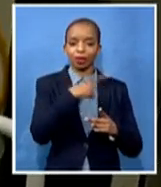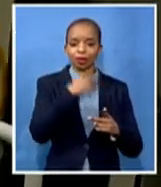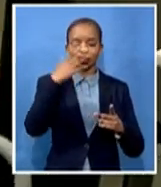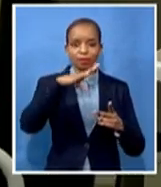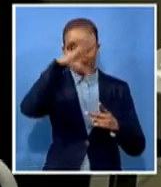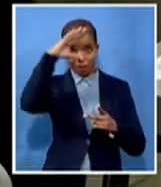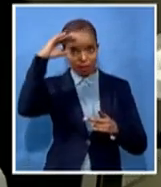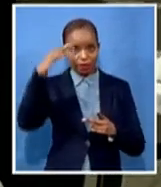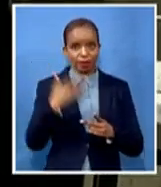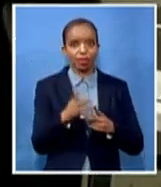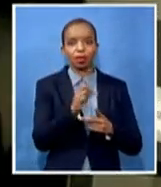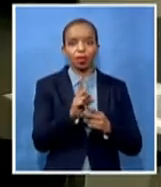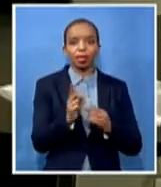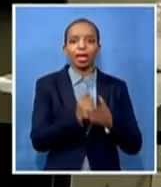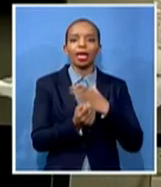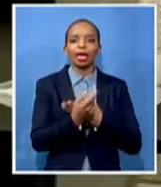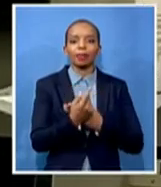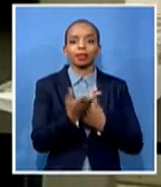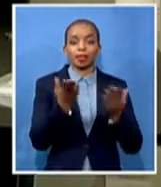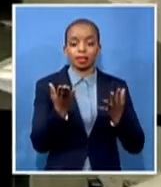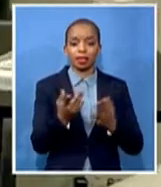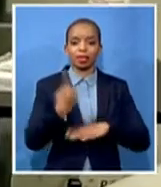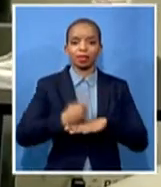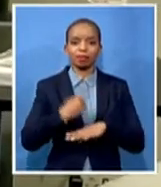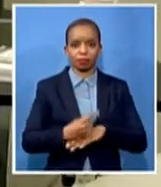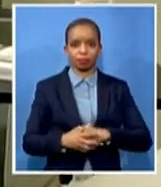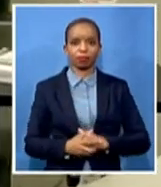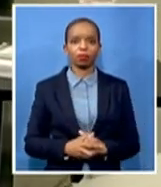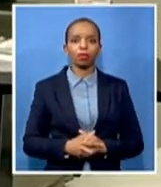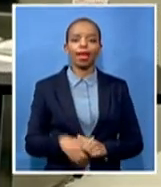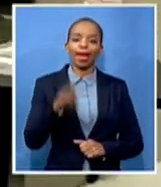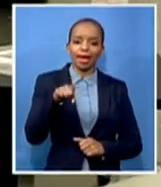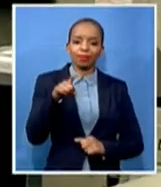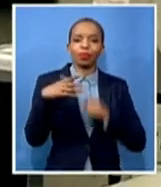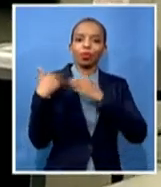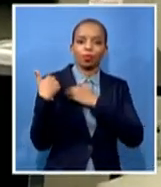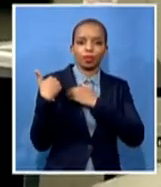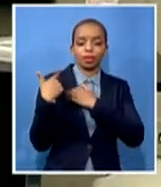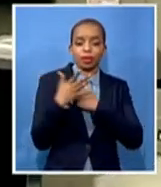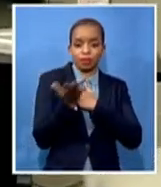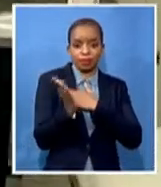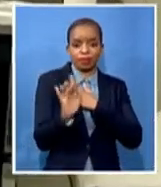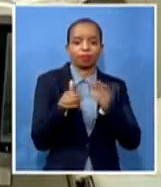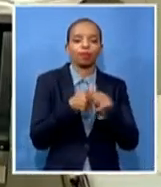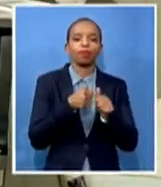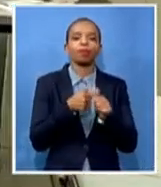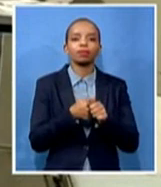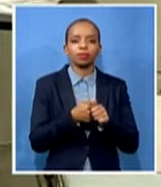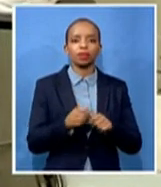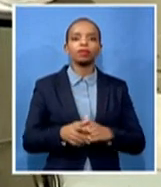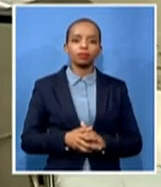while they themselves have to keep safe and make sure that they fight this pandemic from the front line.